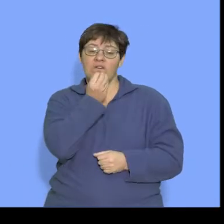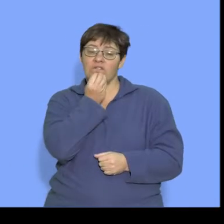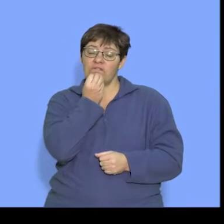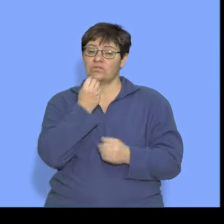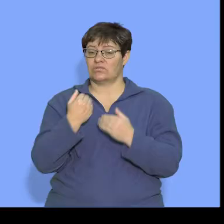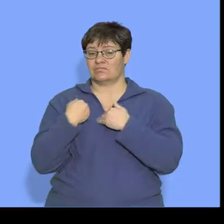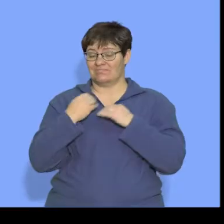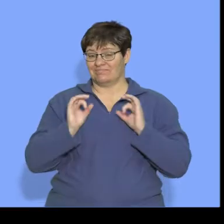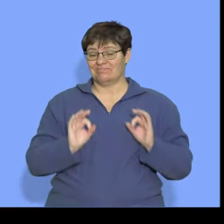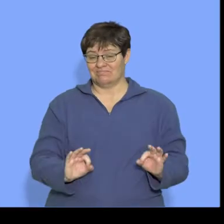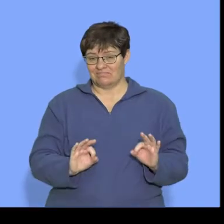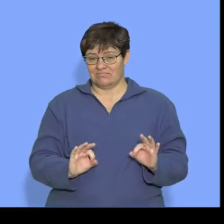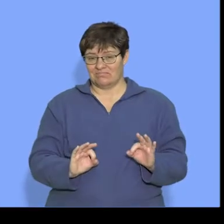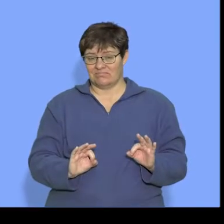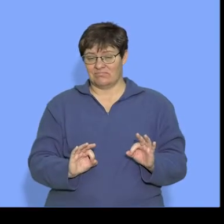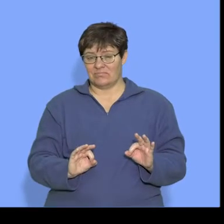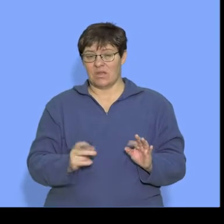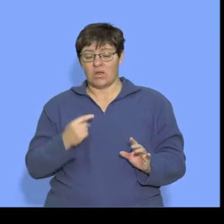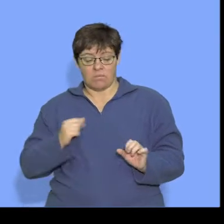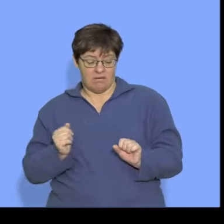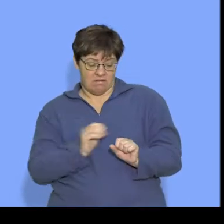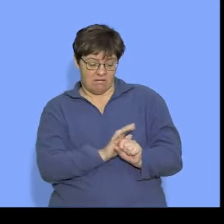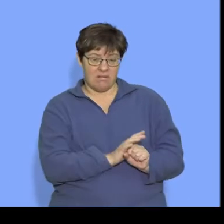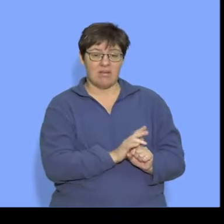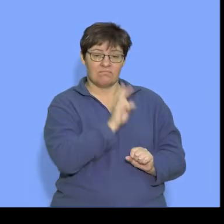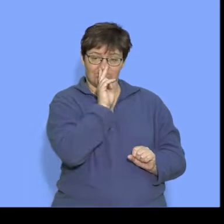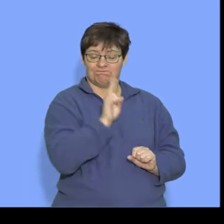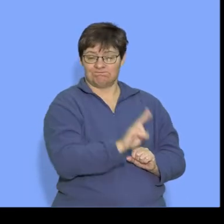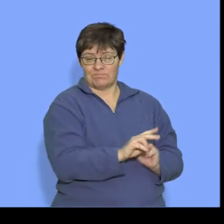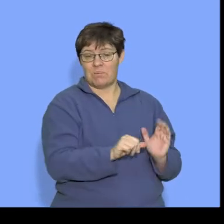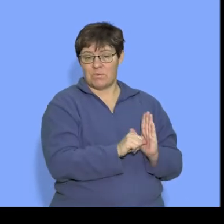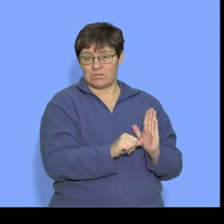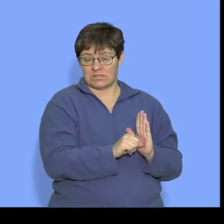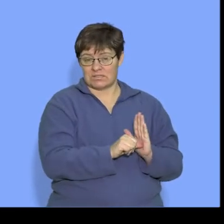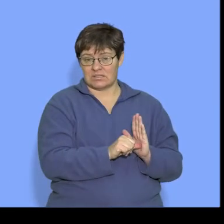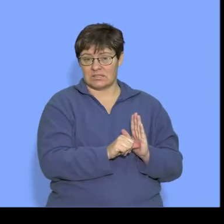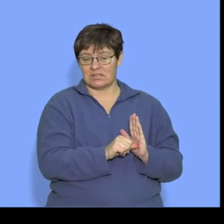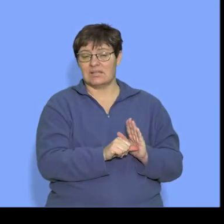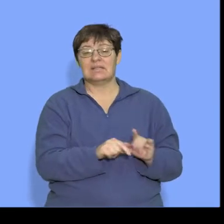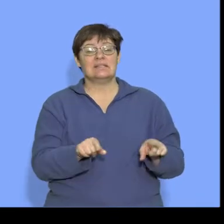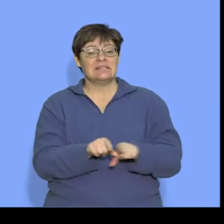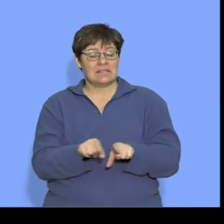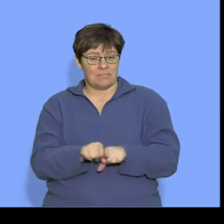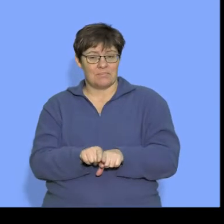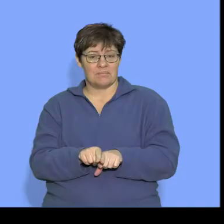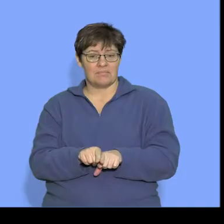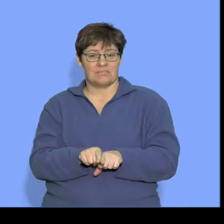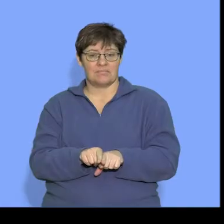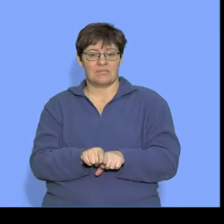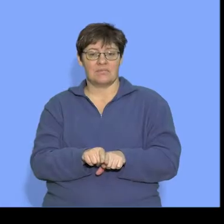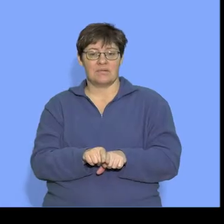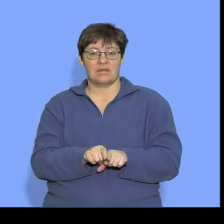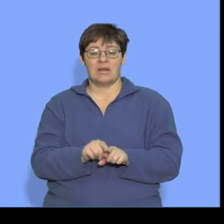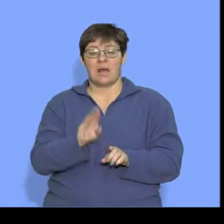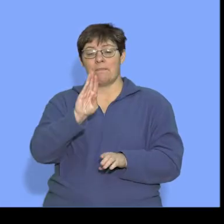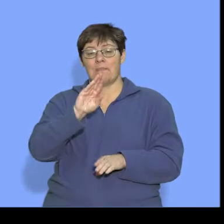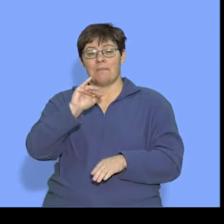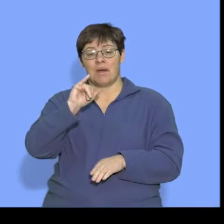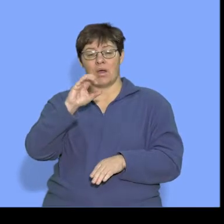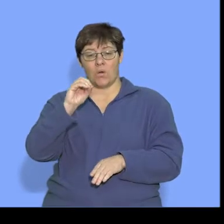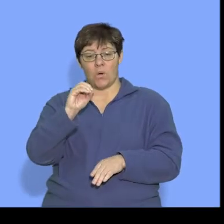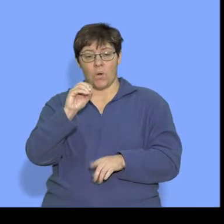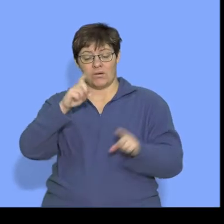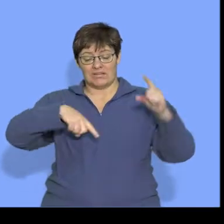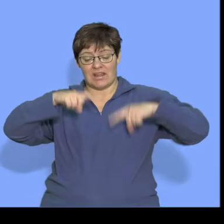of understanding human impact. We also look at the impact that humans have had on the loss of biodiversity.